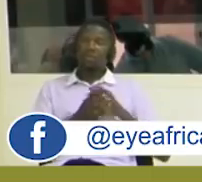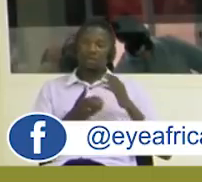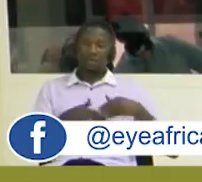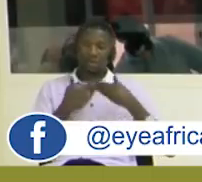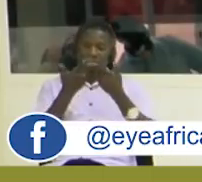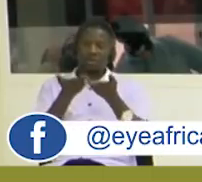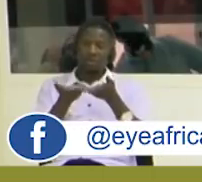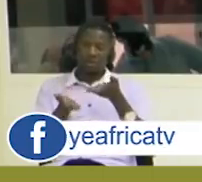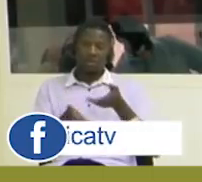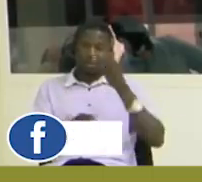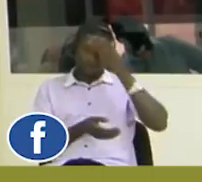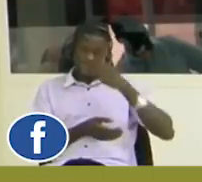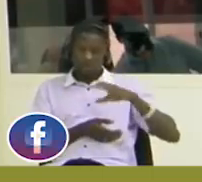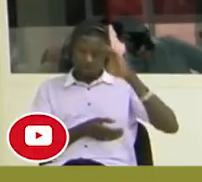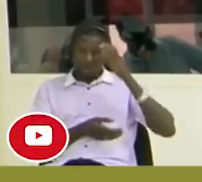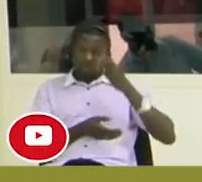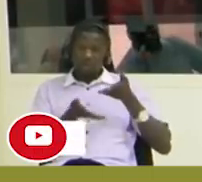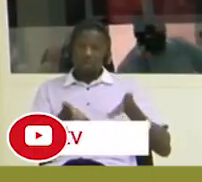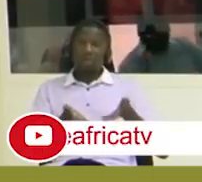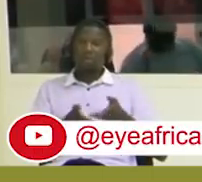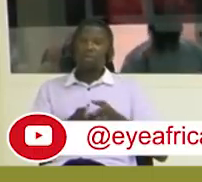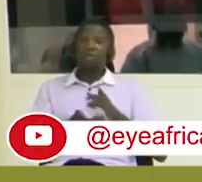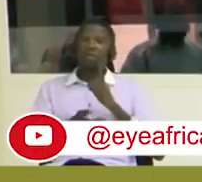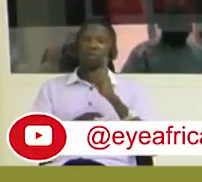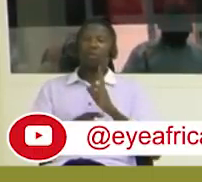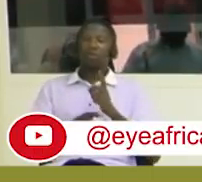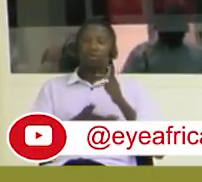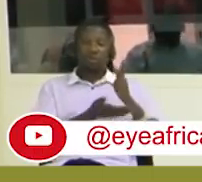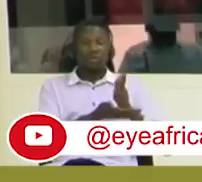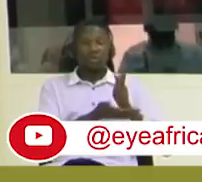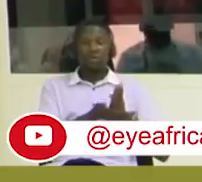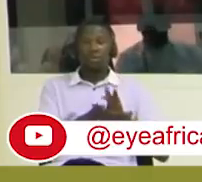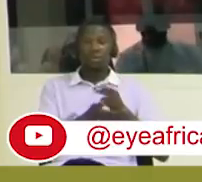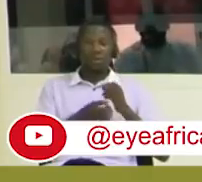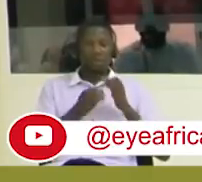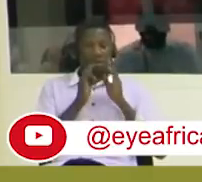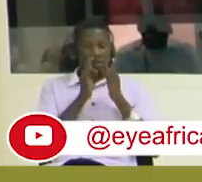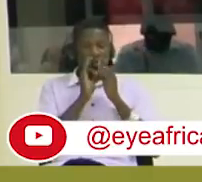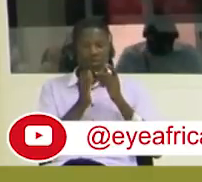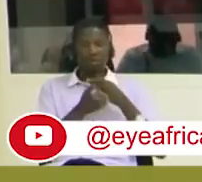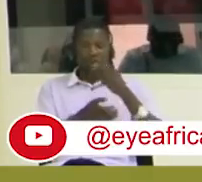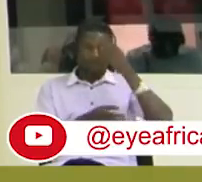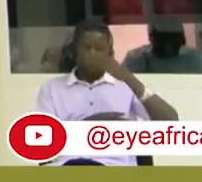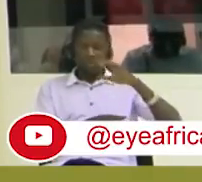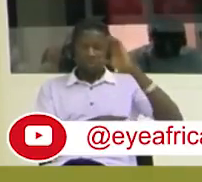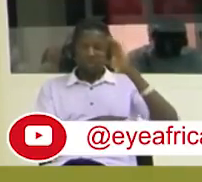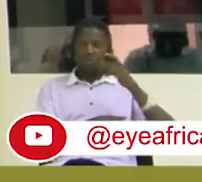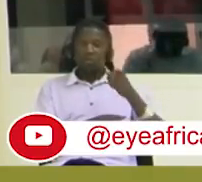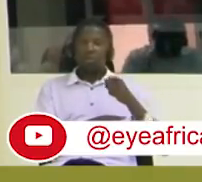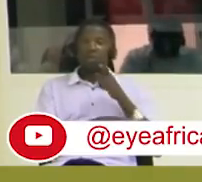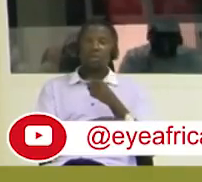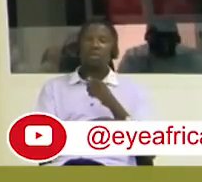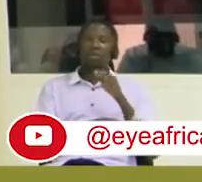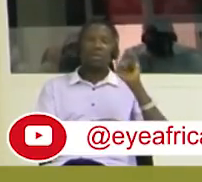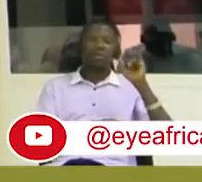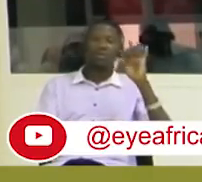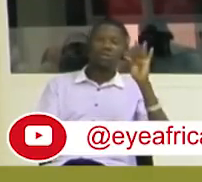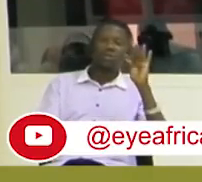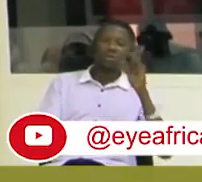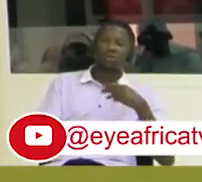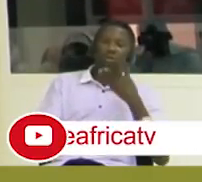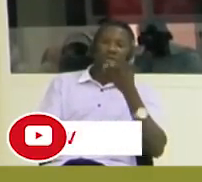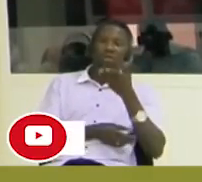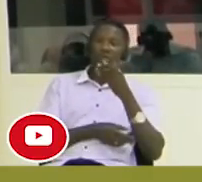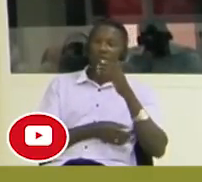to this commission is that one of the witnesses had told this commission that Yankuba Toure was at